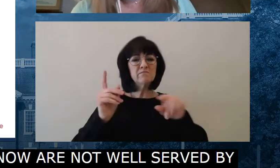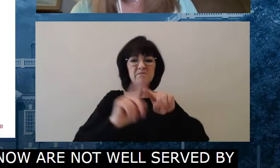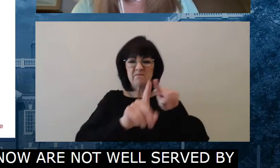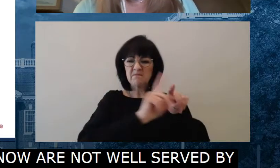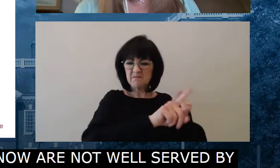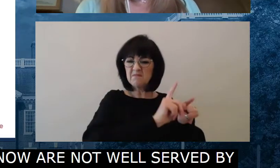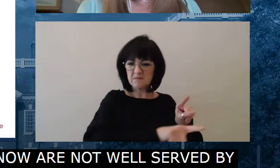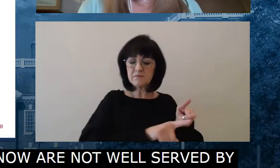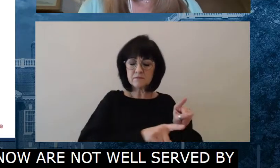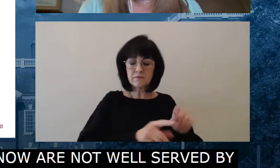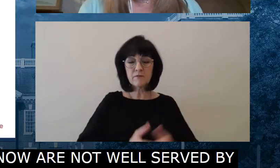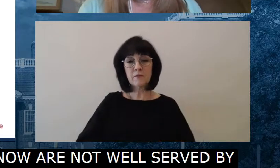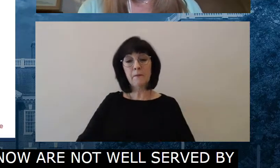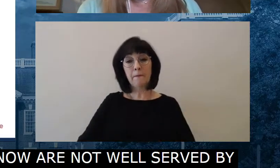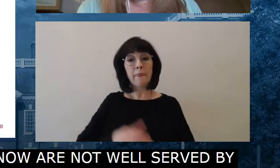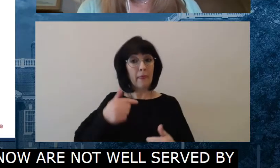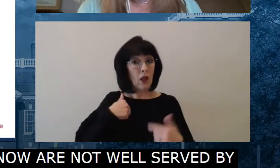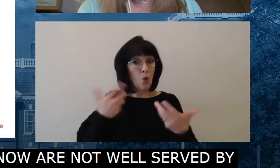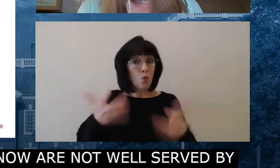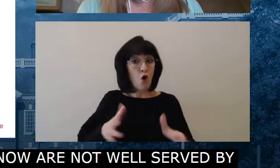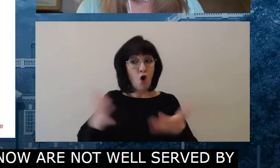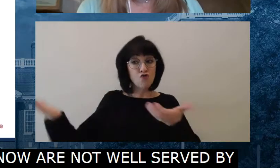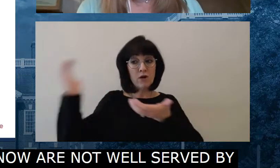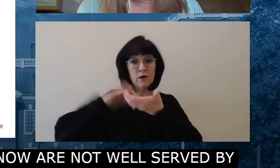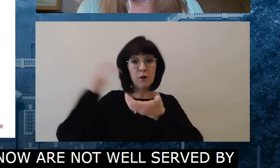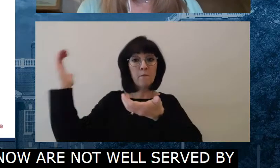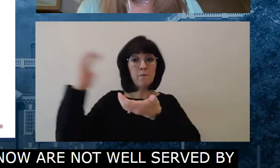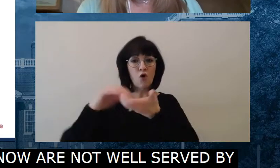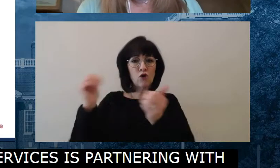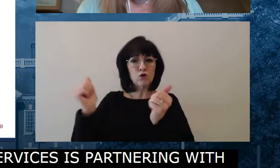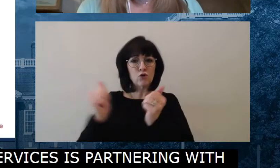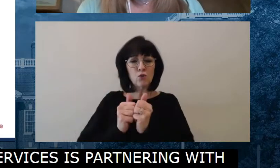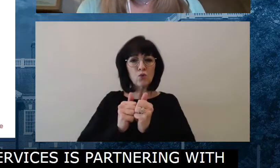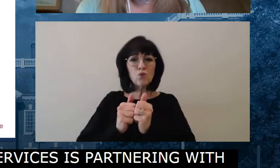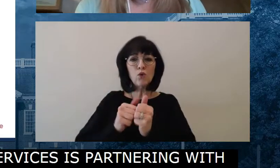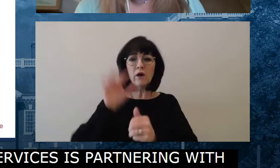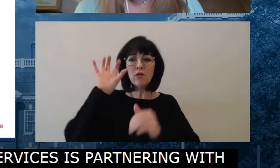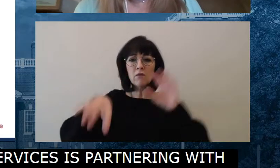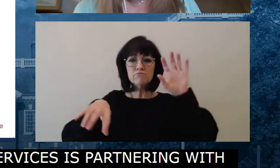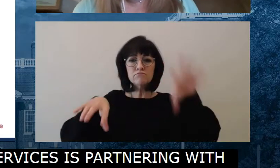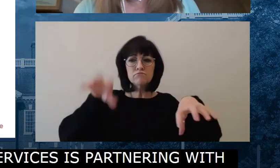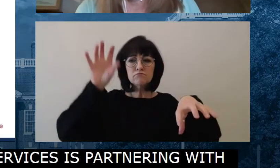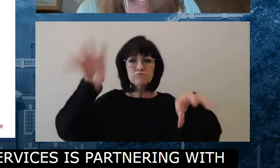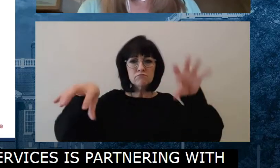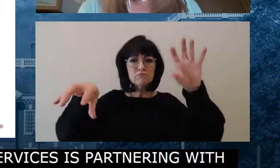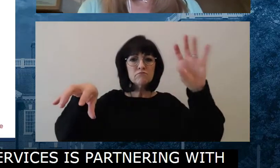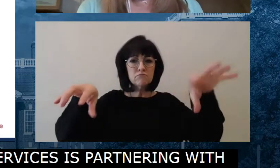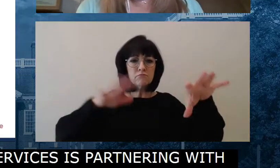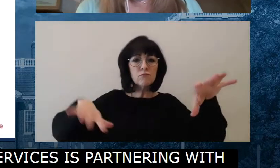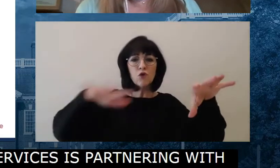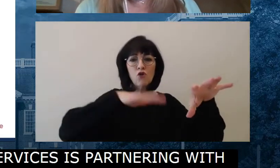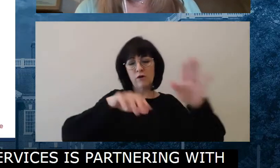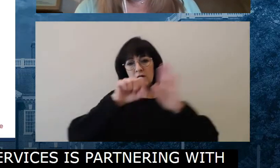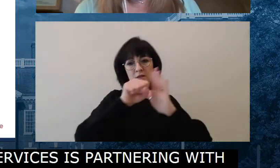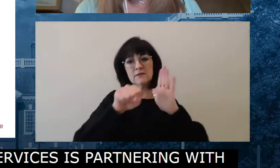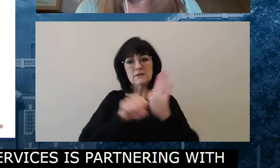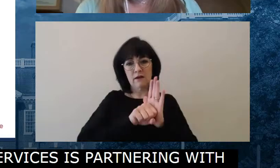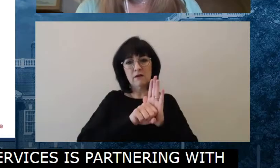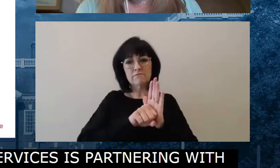has 19 small vaccinating events around the state. We also are doing